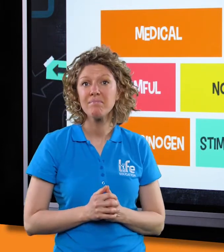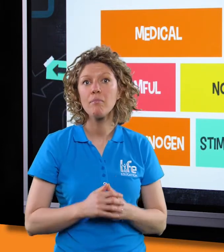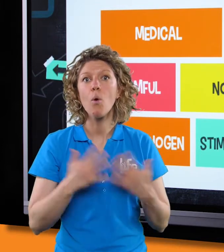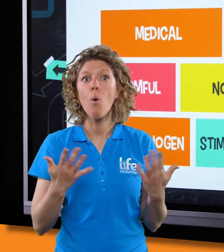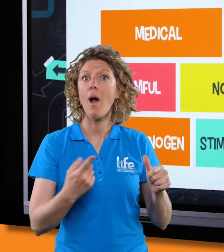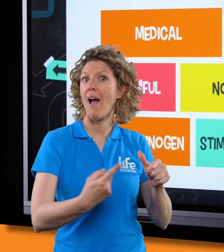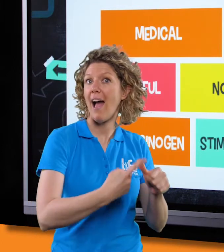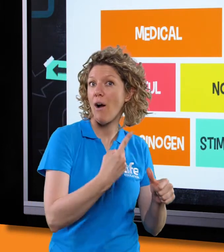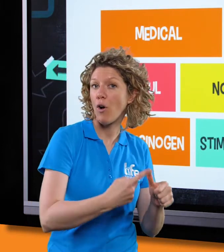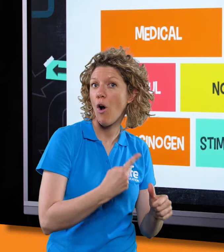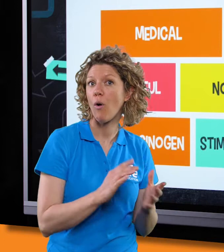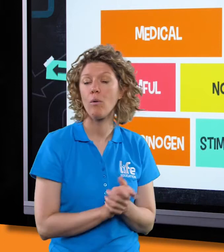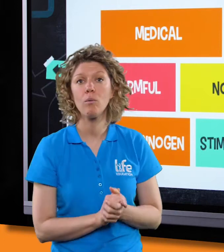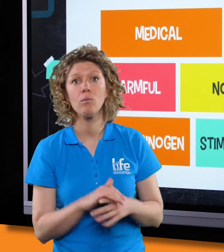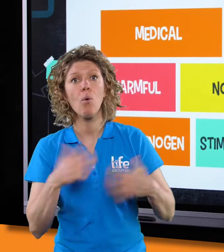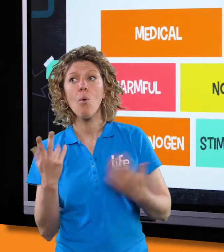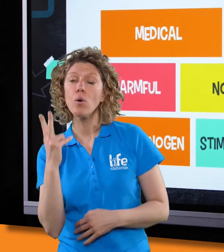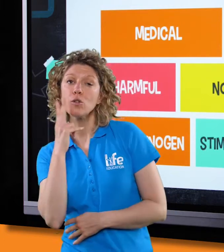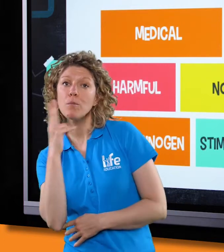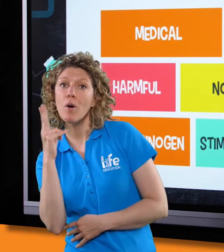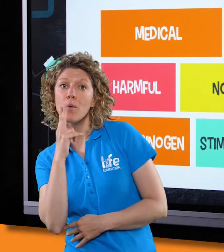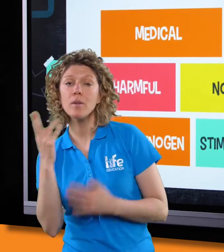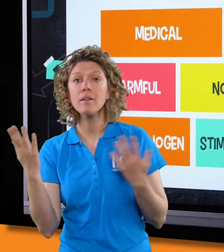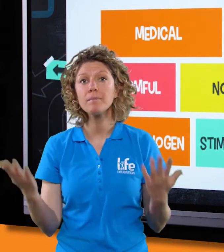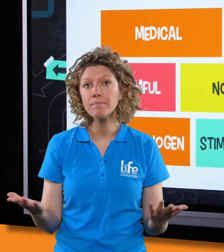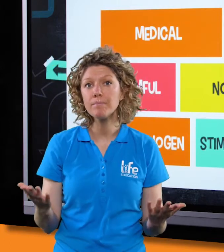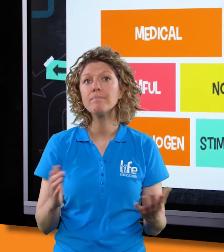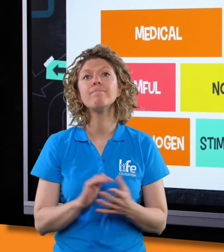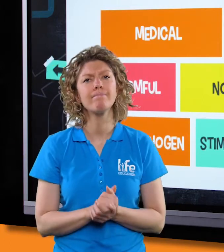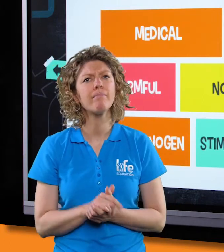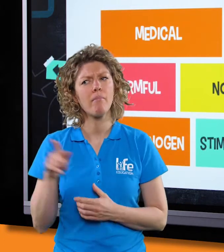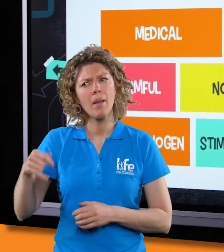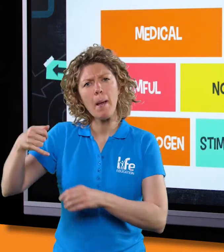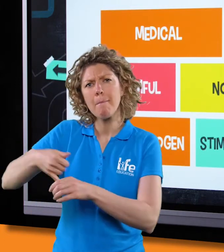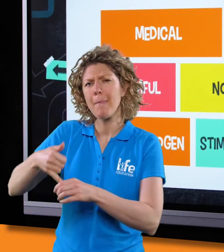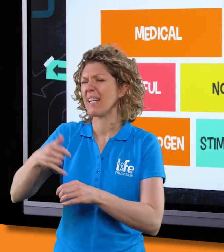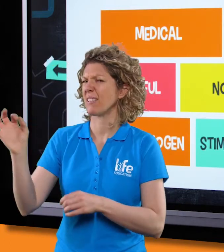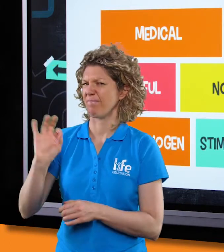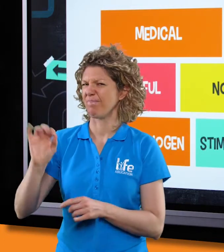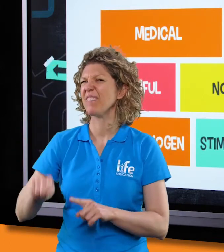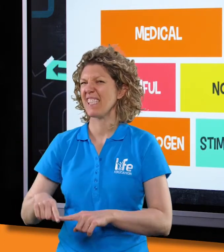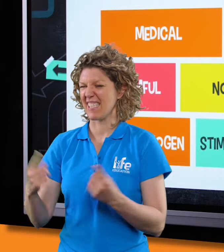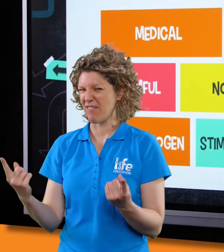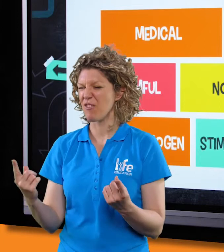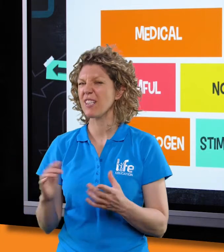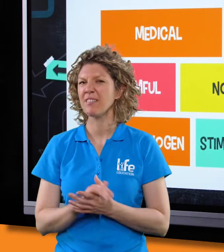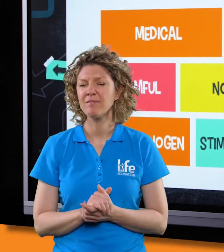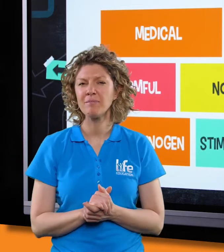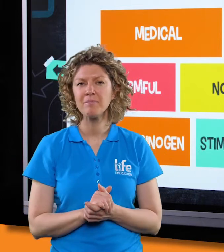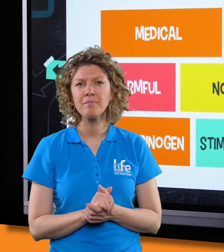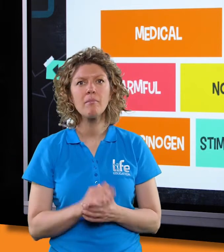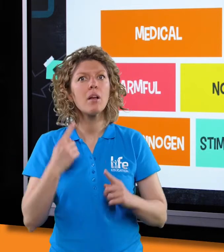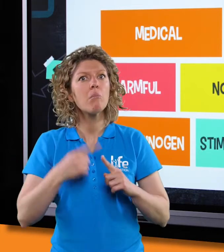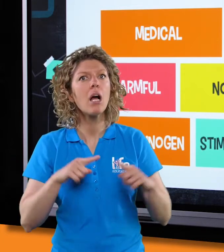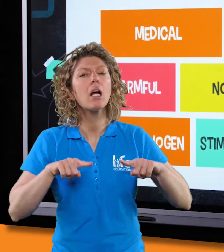and nicotine that's in the tobacco in cigarettes go into the non-medical category. We can also divide drugs into groups depending on the